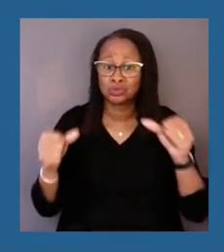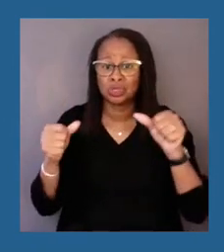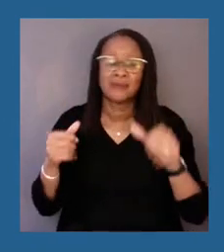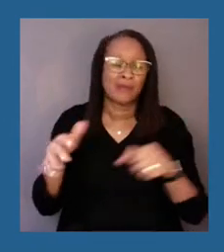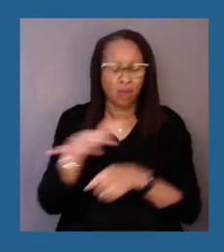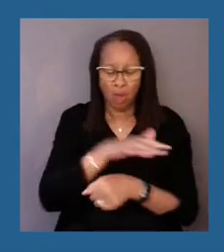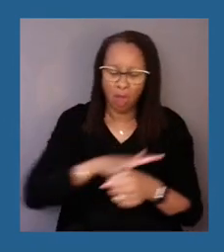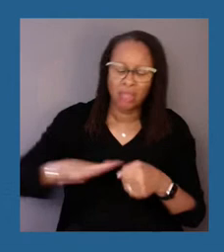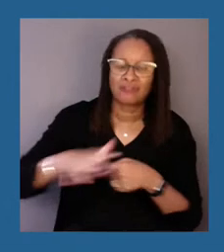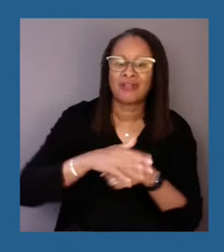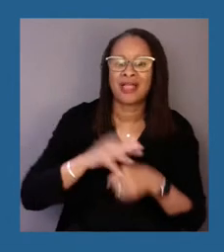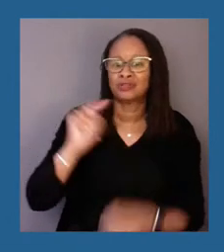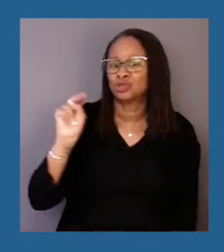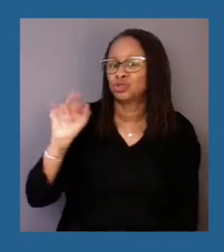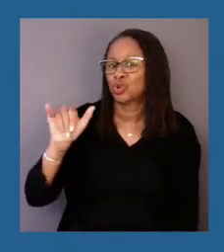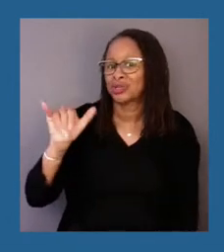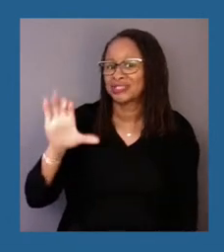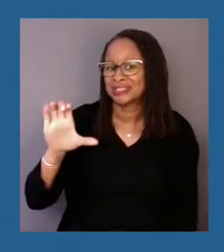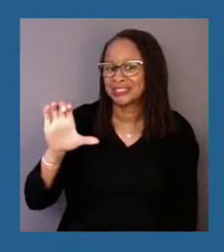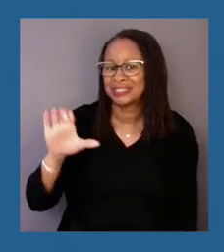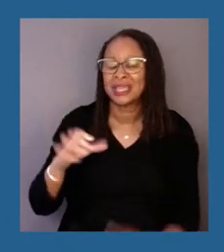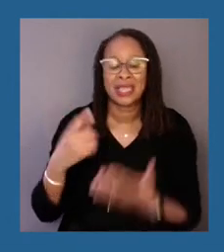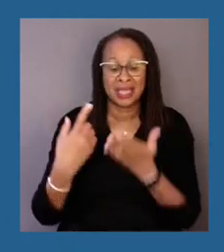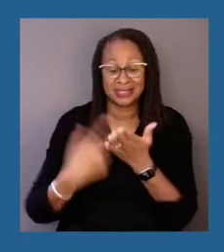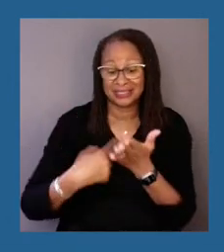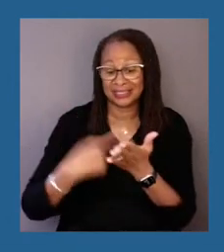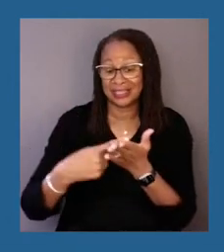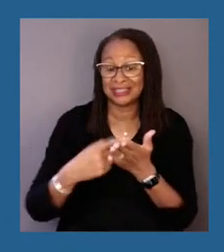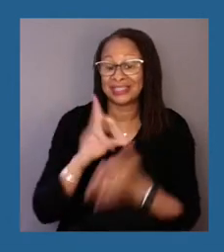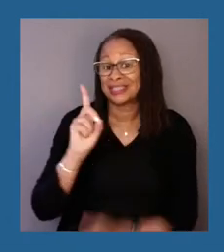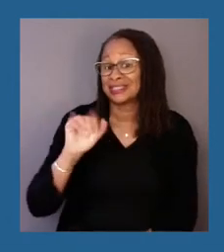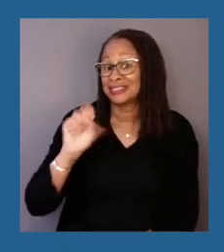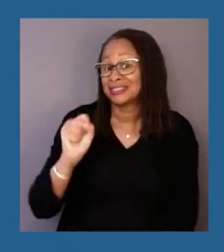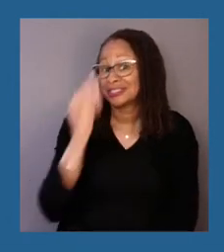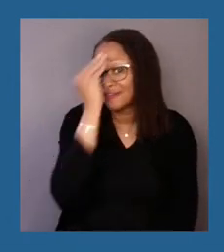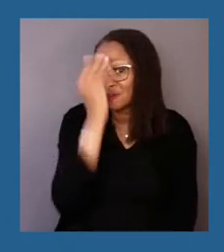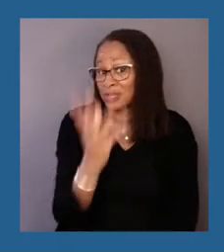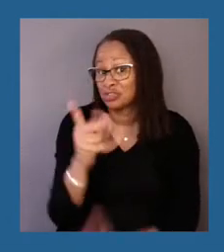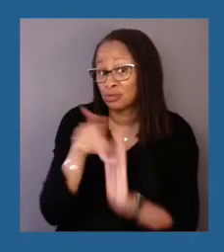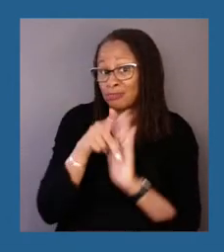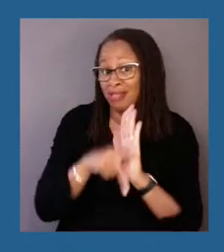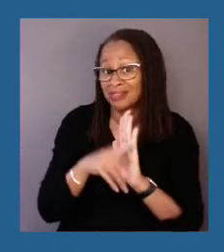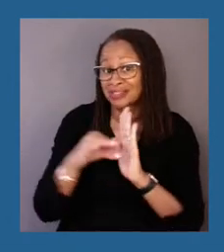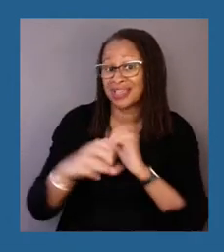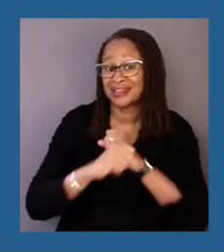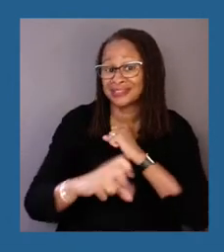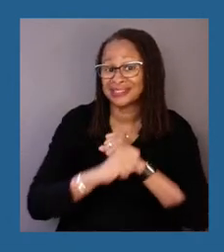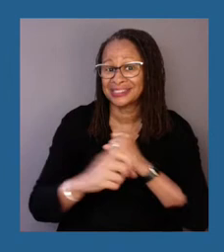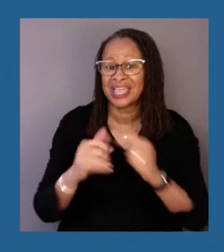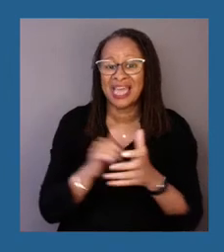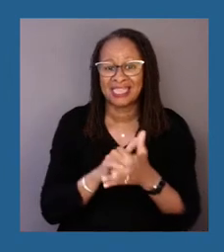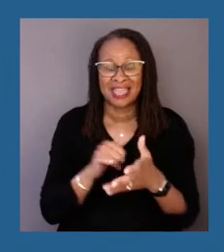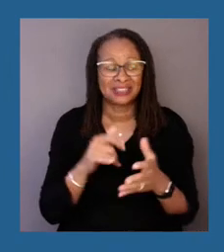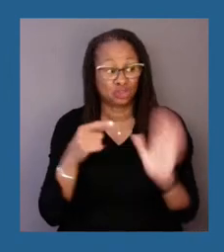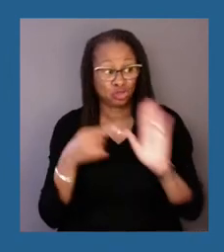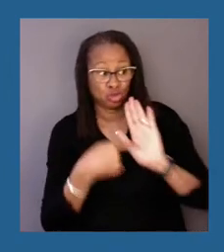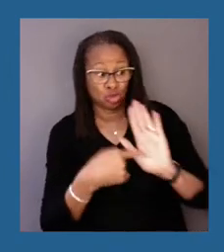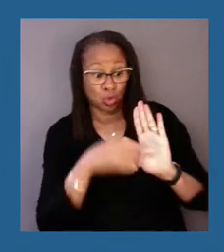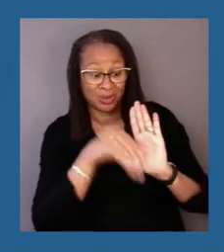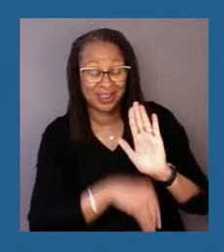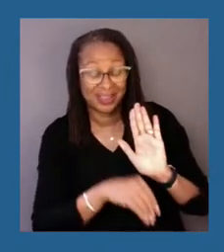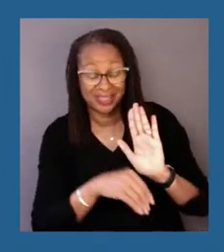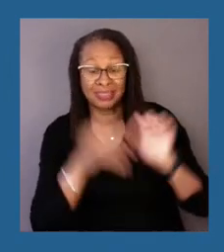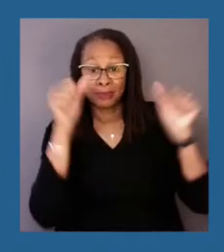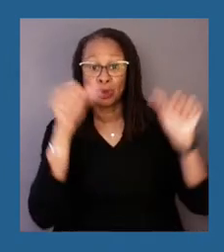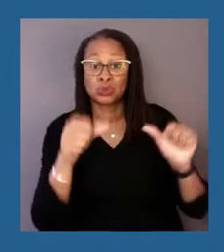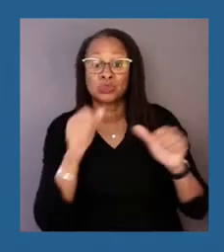discussing this disinformation policy and campaign that's distilled in the posters with your family